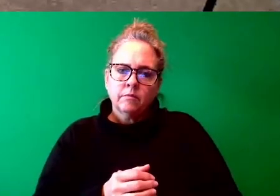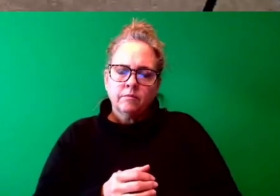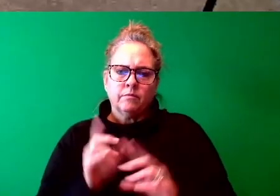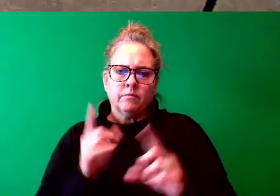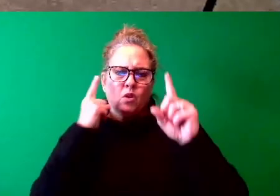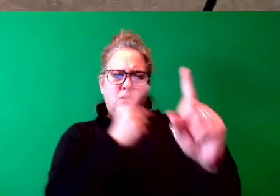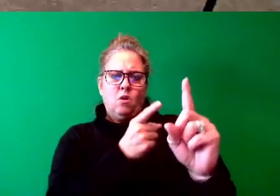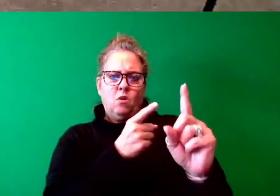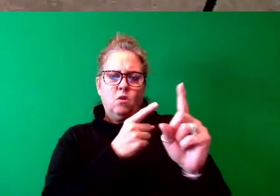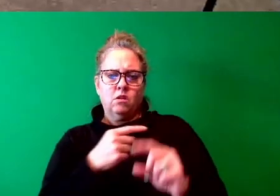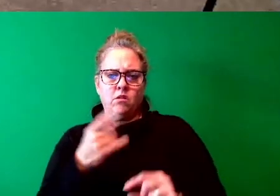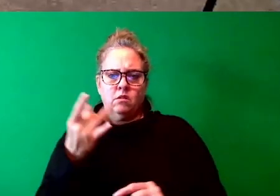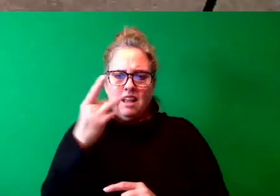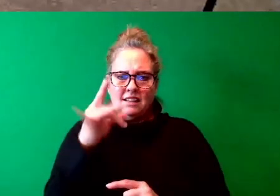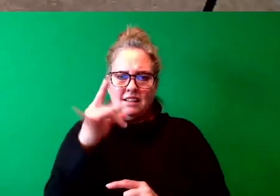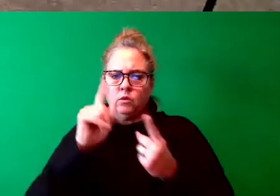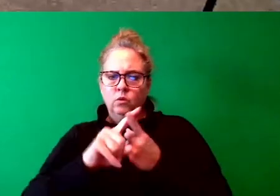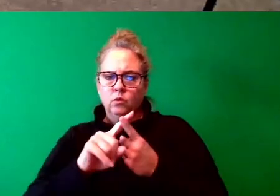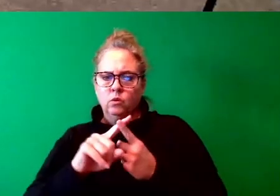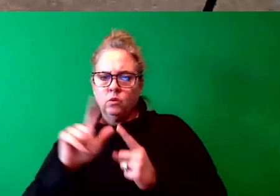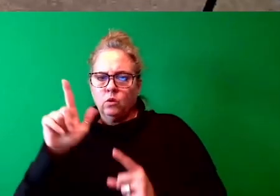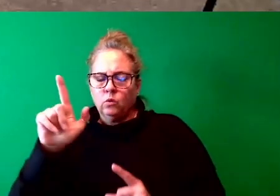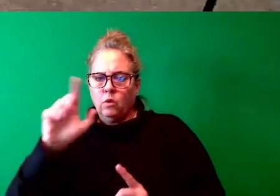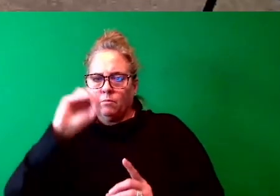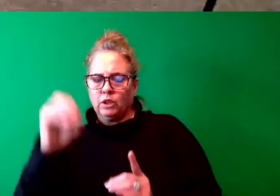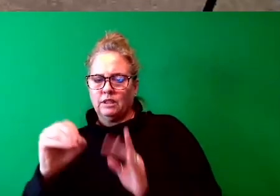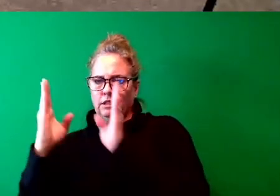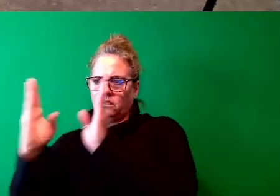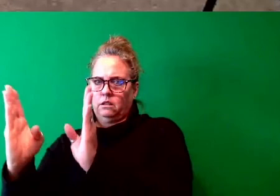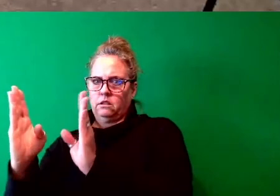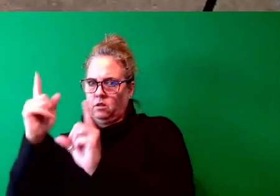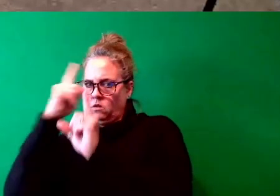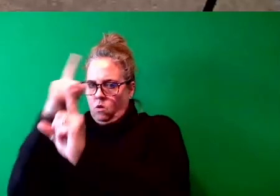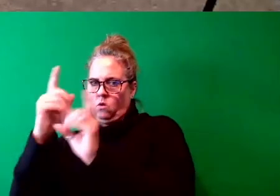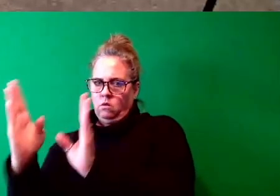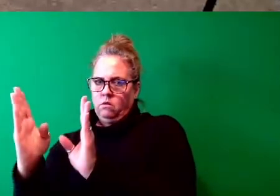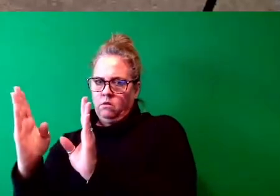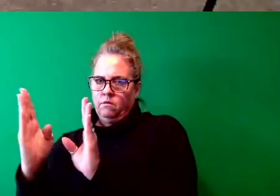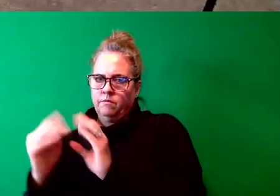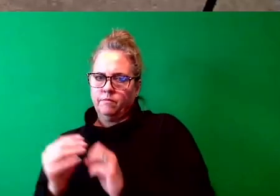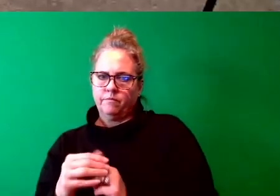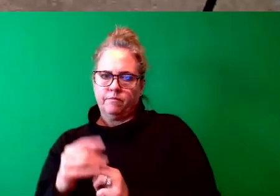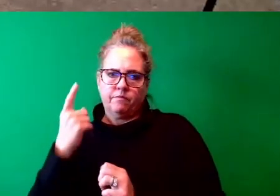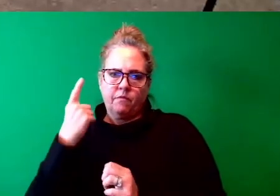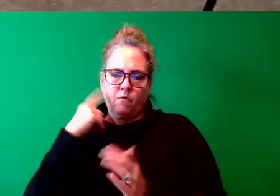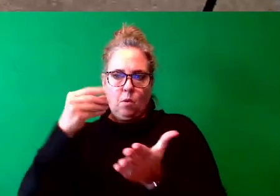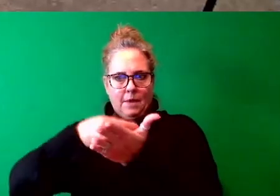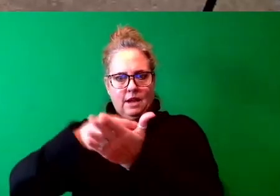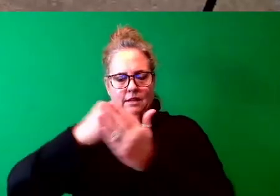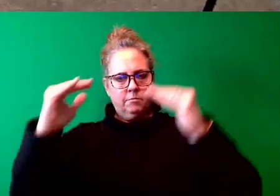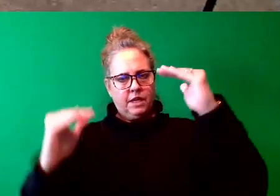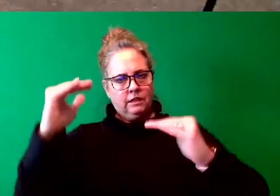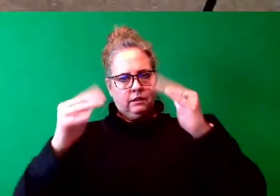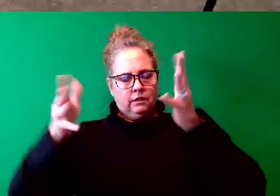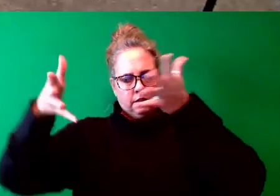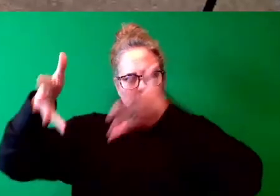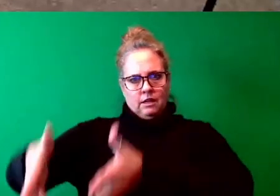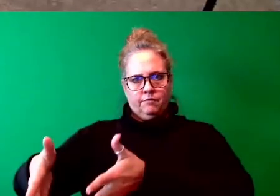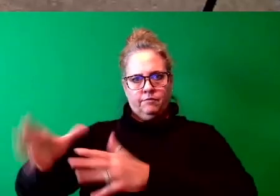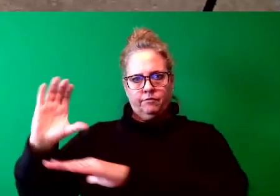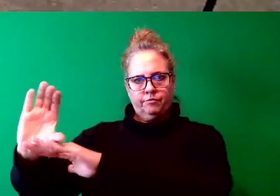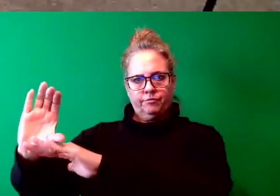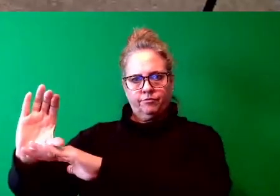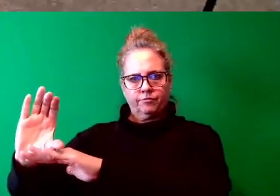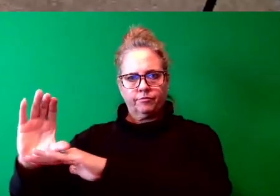21% for the fund balance. But in order to make this work, to get to the long-term funding